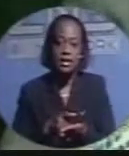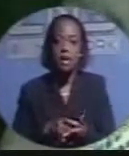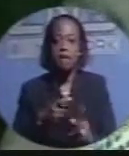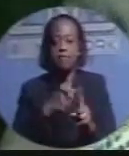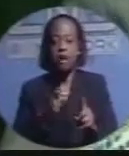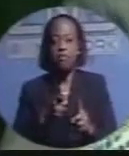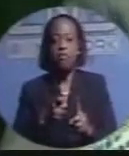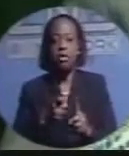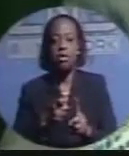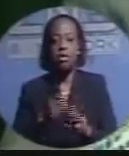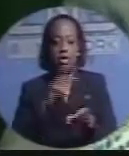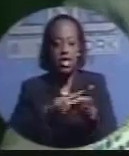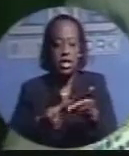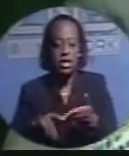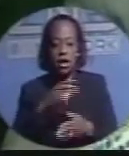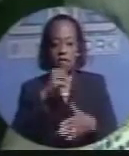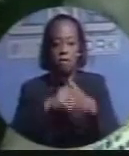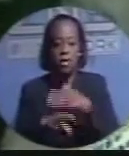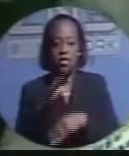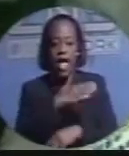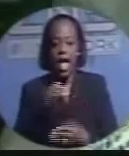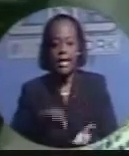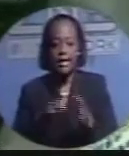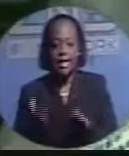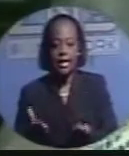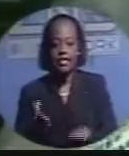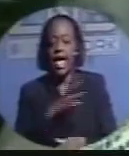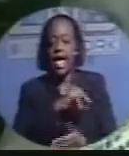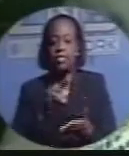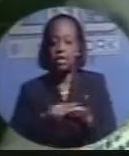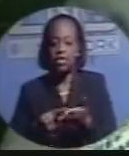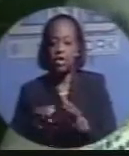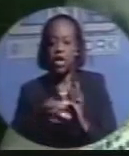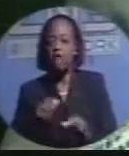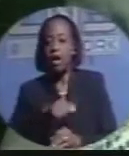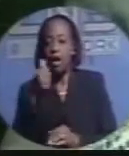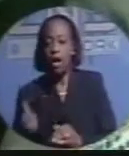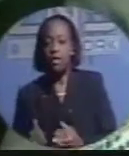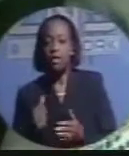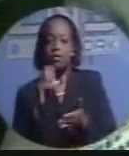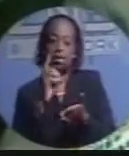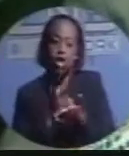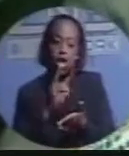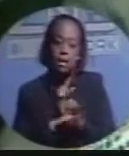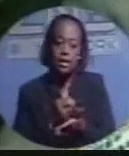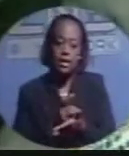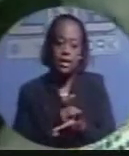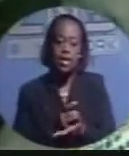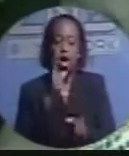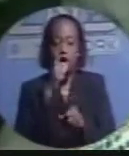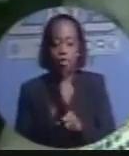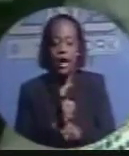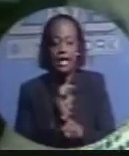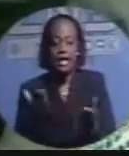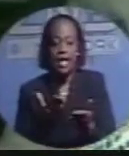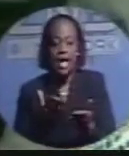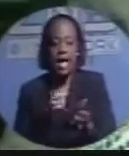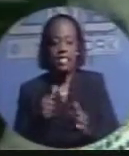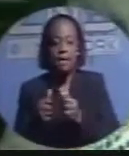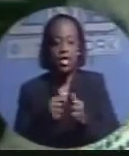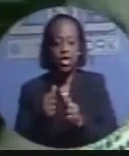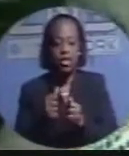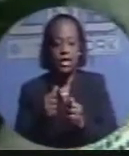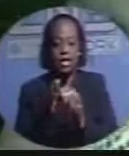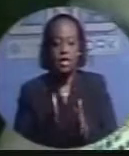births and deaths and of registration of other documents also right at the administrator's offices